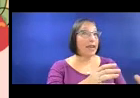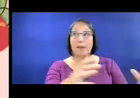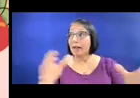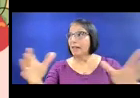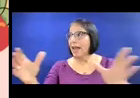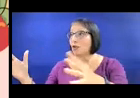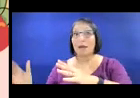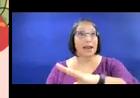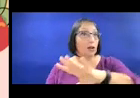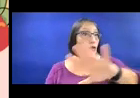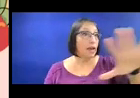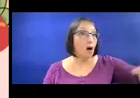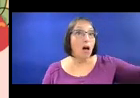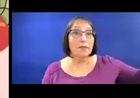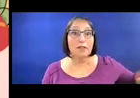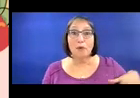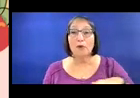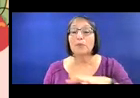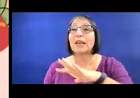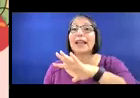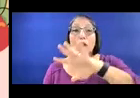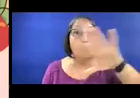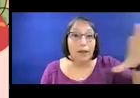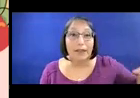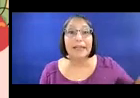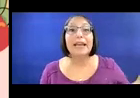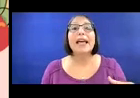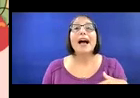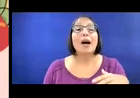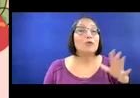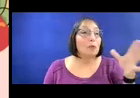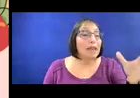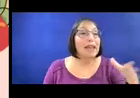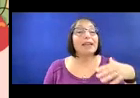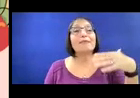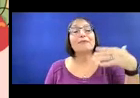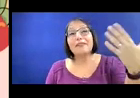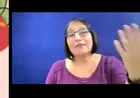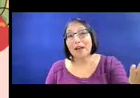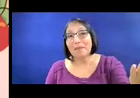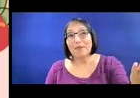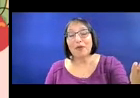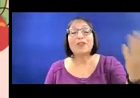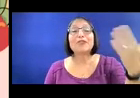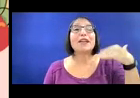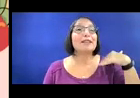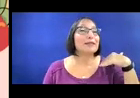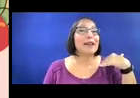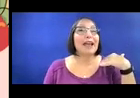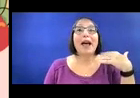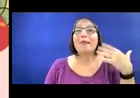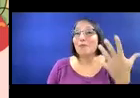I can be in a classroom. And I can look at all of the small groups. And I can quickly jump in. Give some corrections.